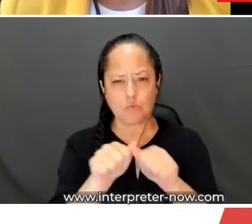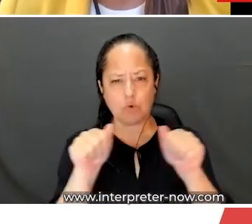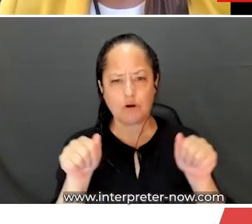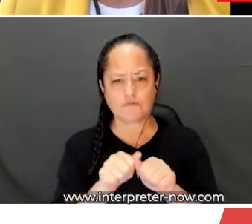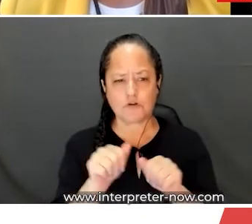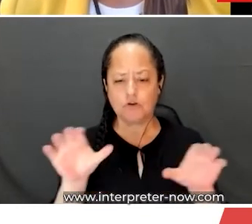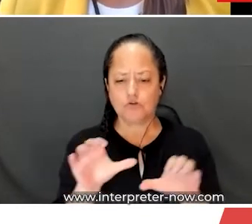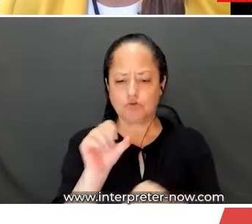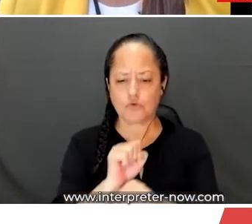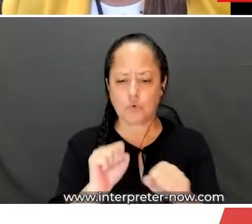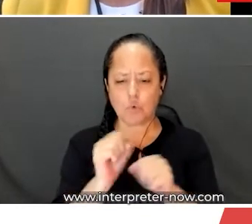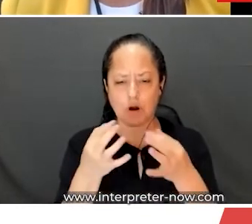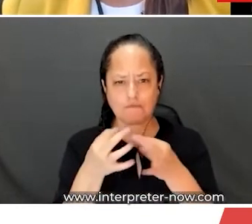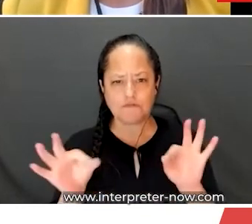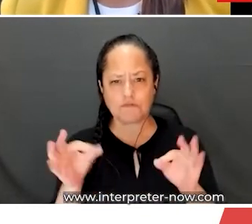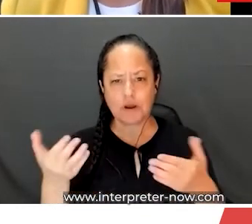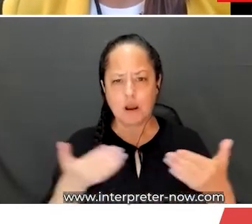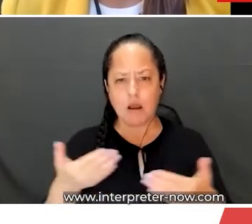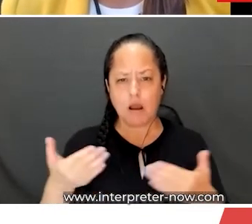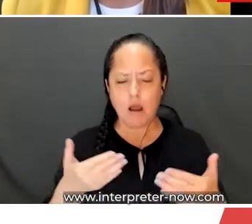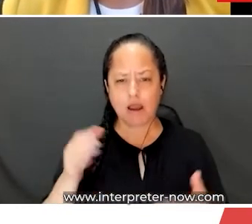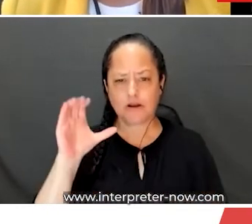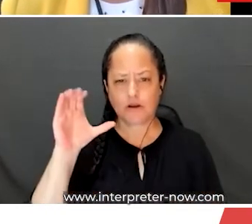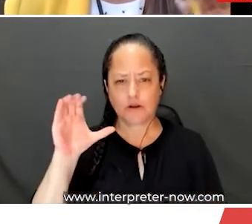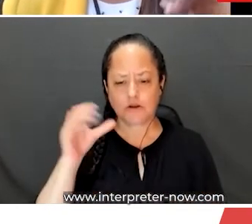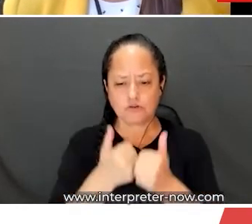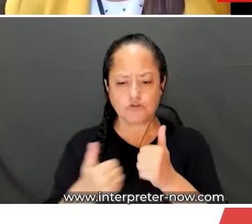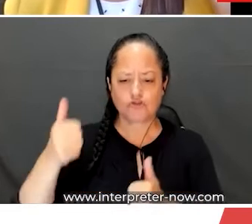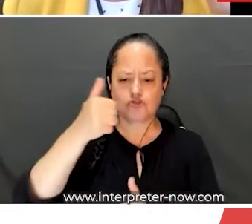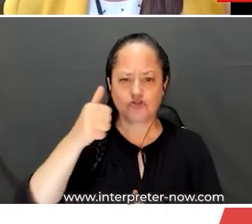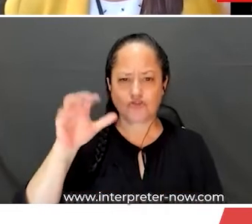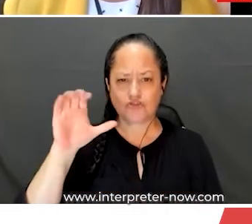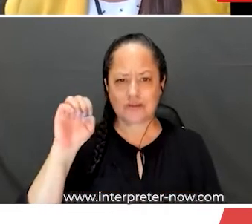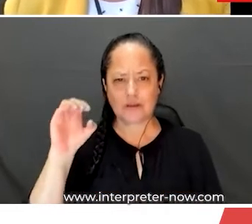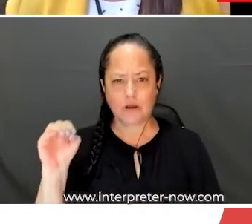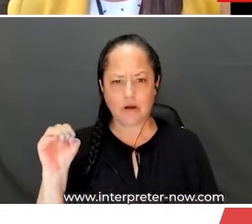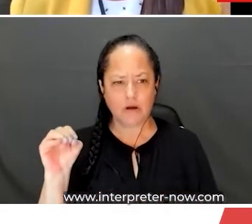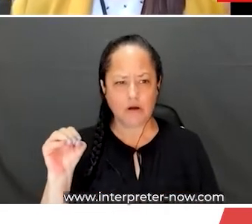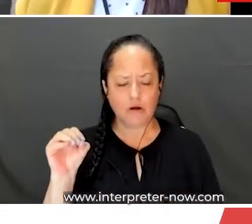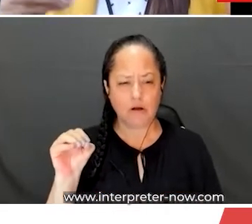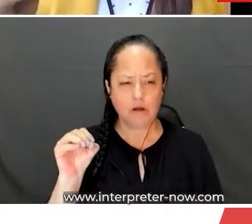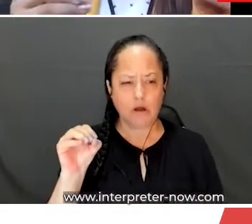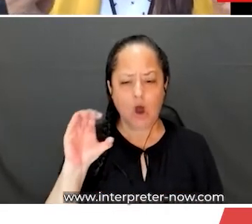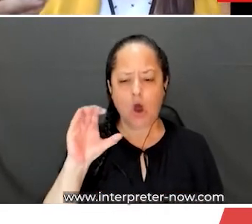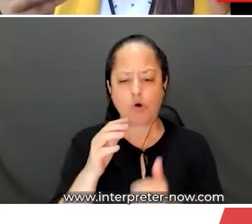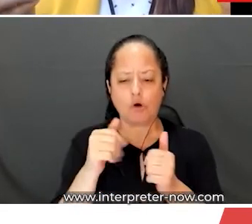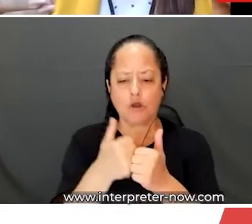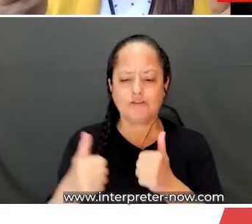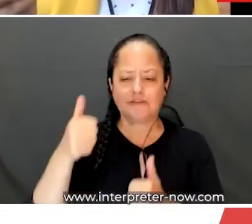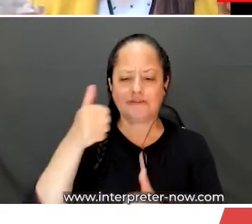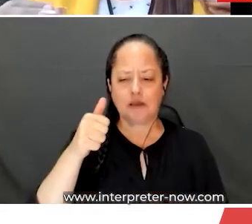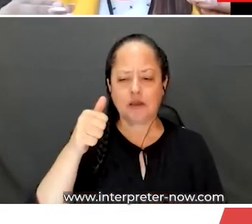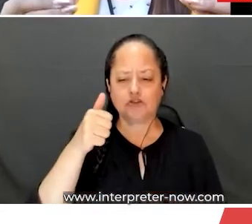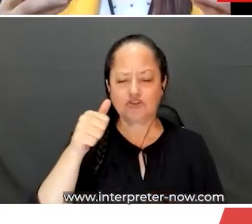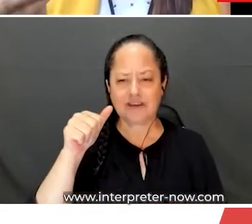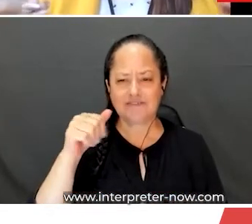work for free. Hiring a chief diversity officer is great, and it's one component of it, but you really have to have